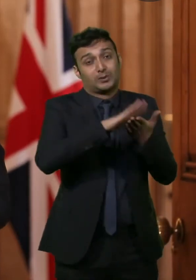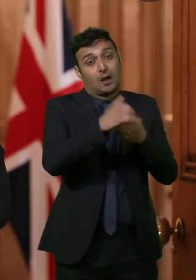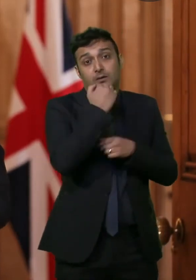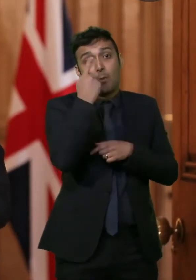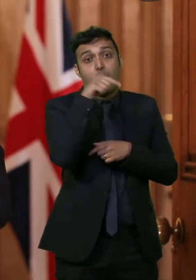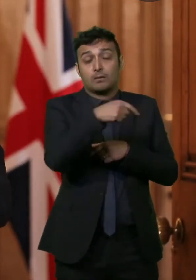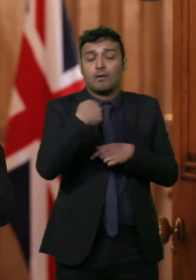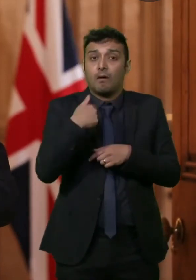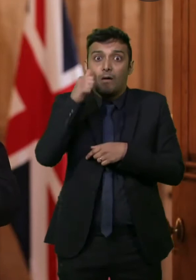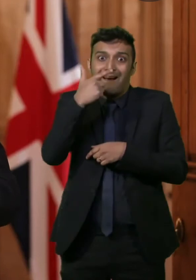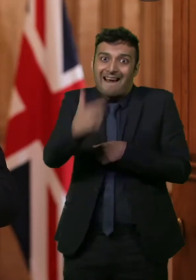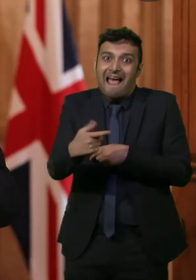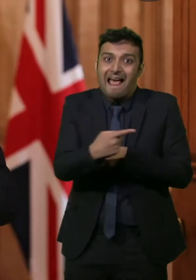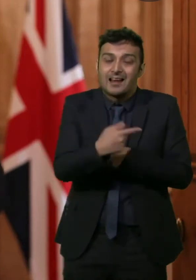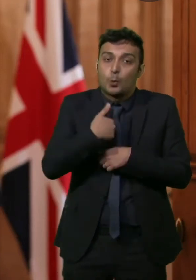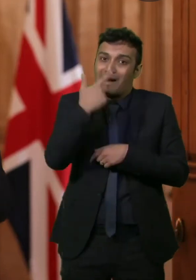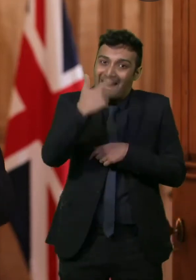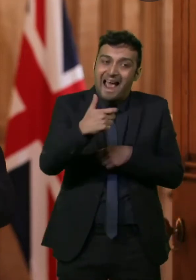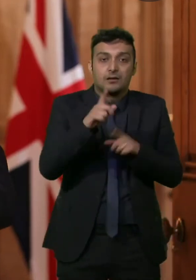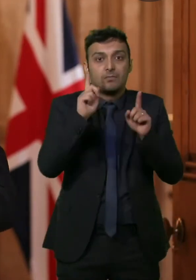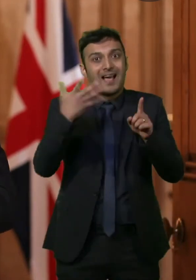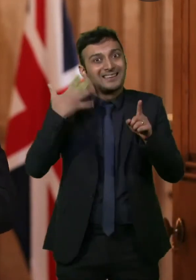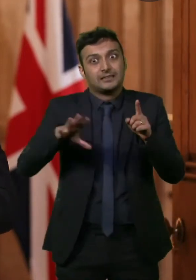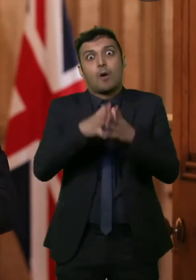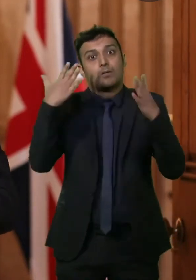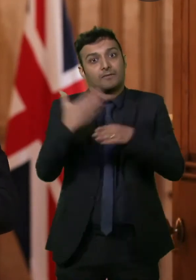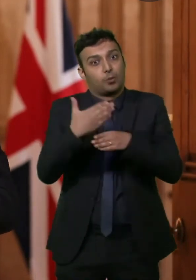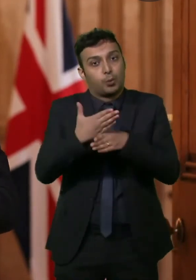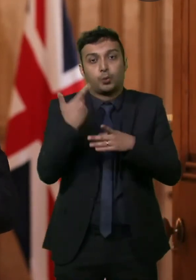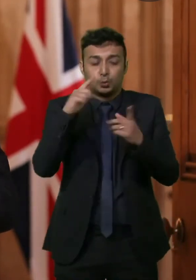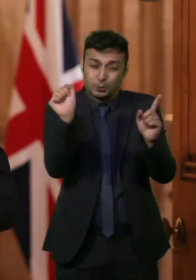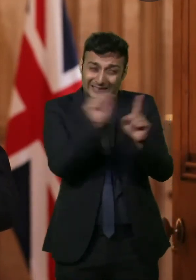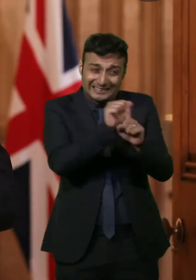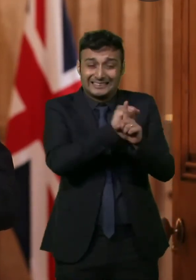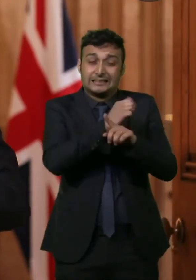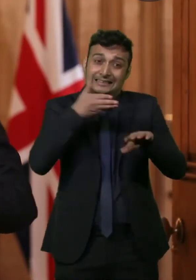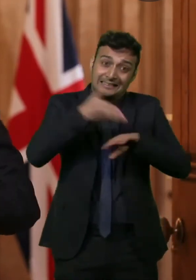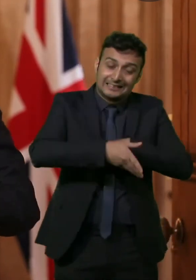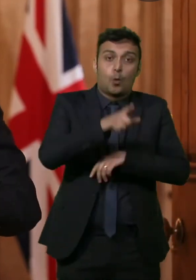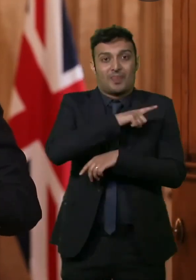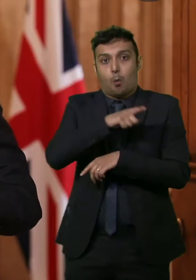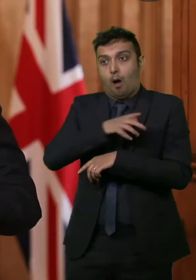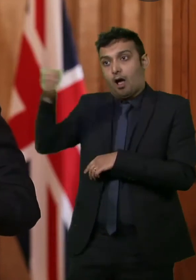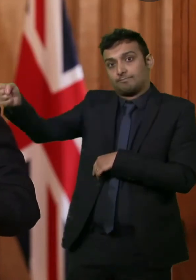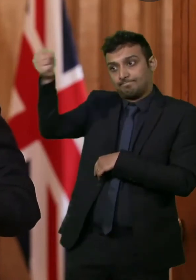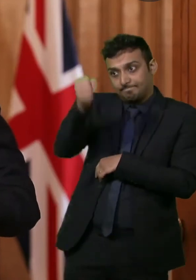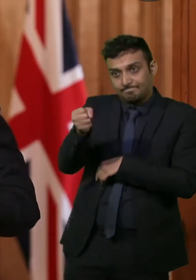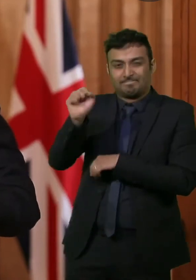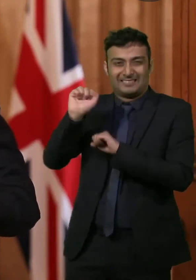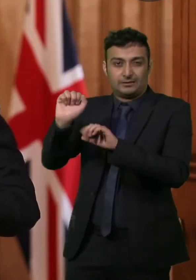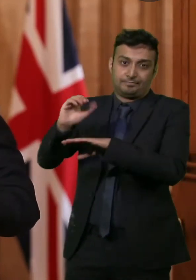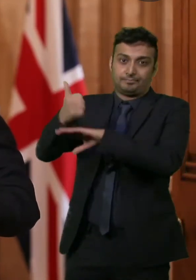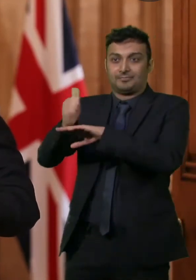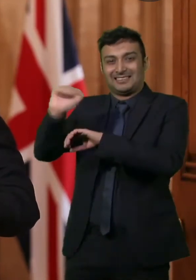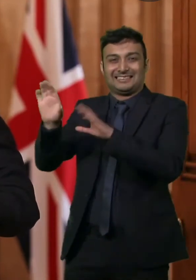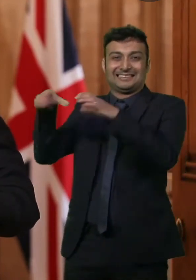and a lot of drive, and that's why we've appointed Sir Kevin and his team. Okay, sorry, Jenny,